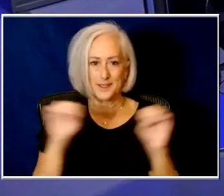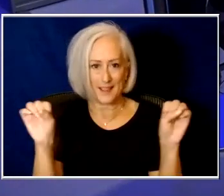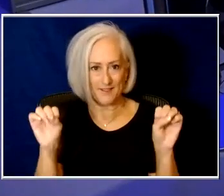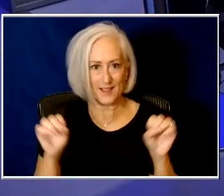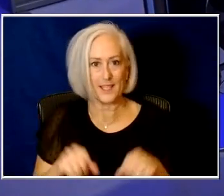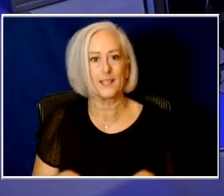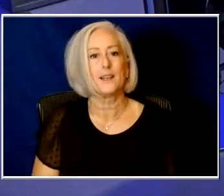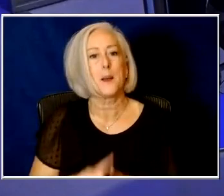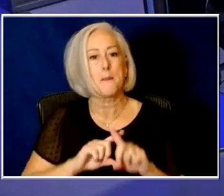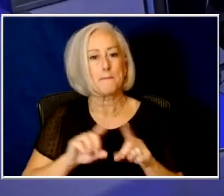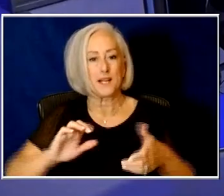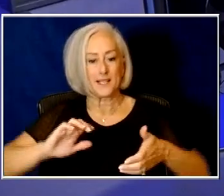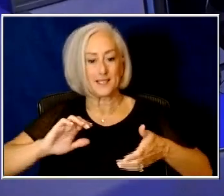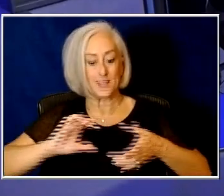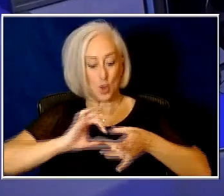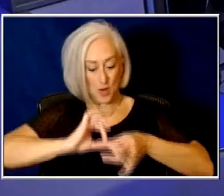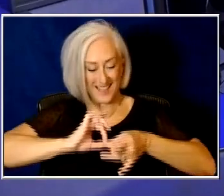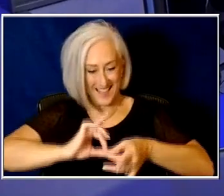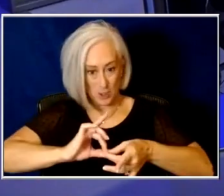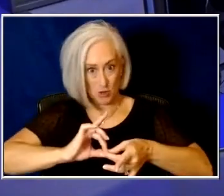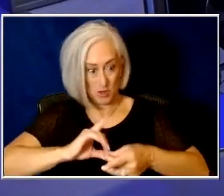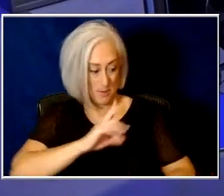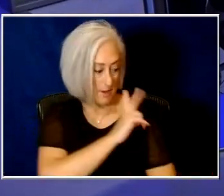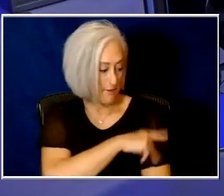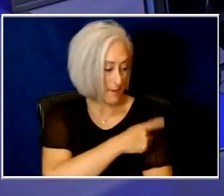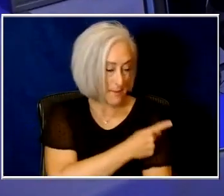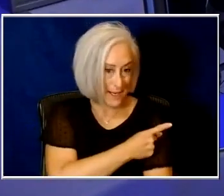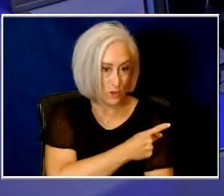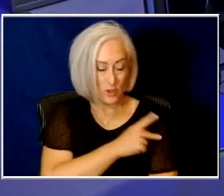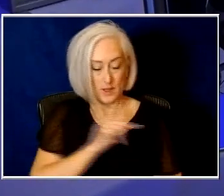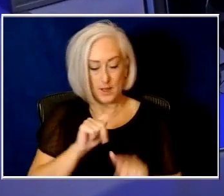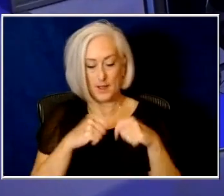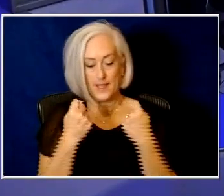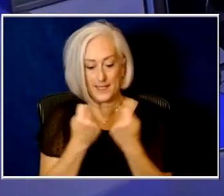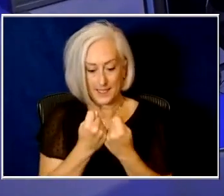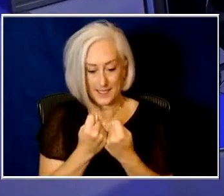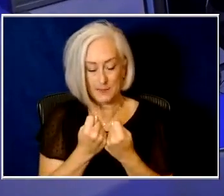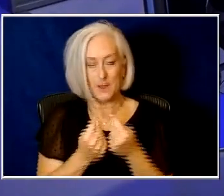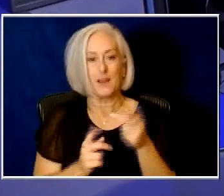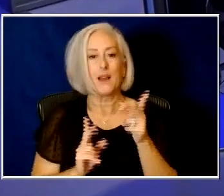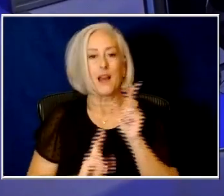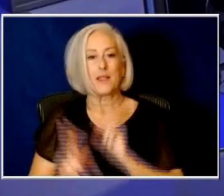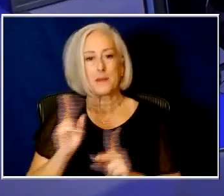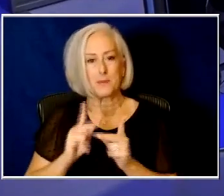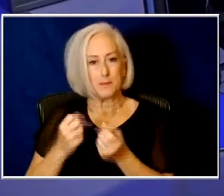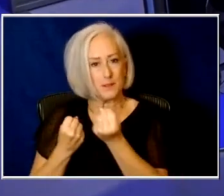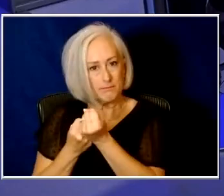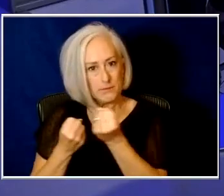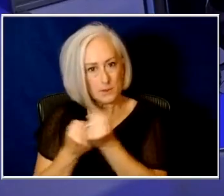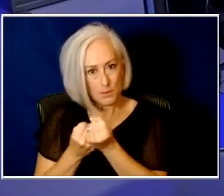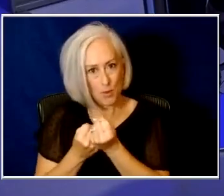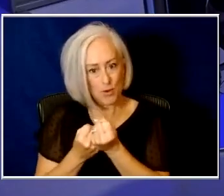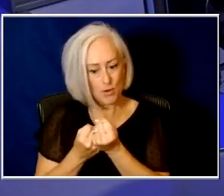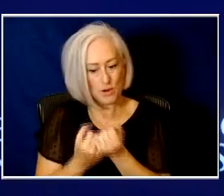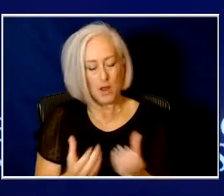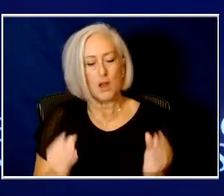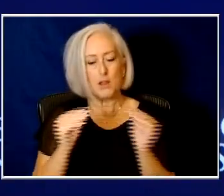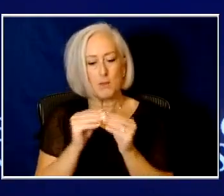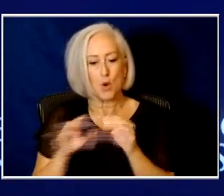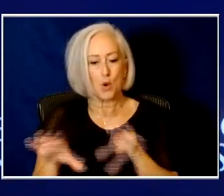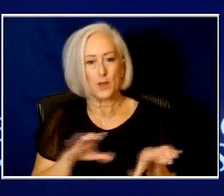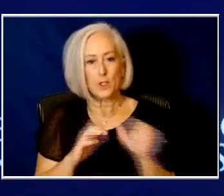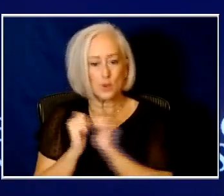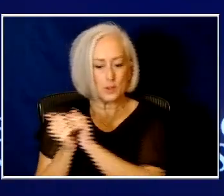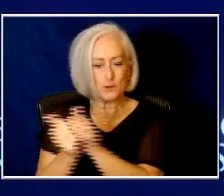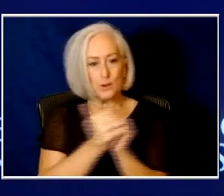the patient, their team, and the folks all around us. And the more that we're in this together, the better off we can